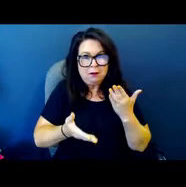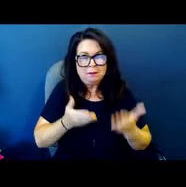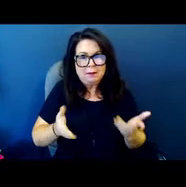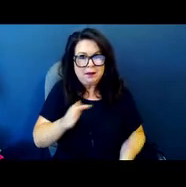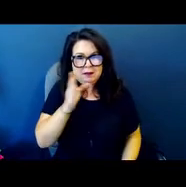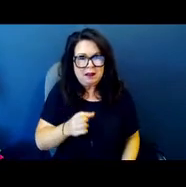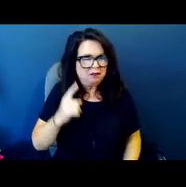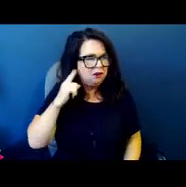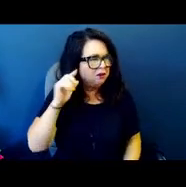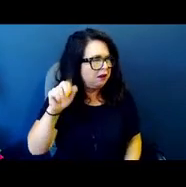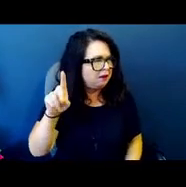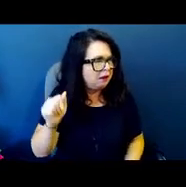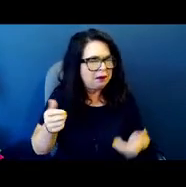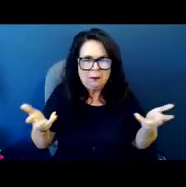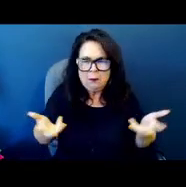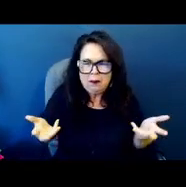I think we have,